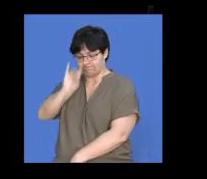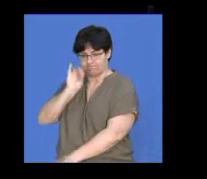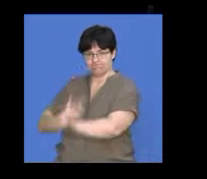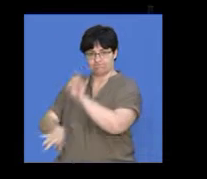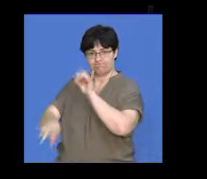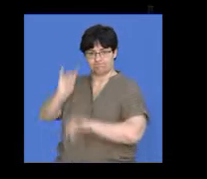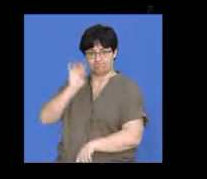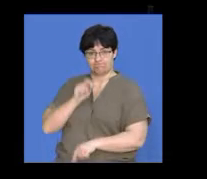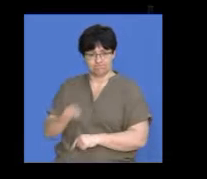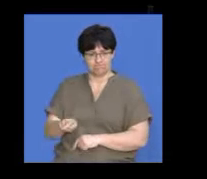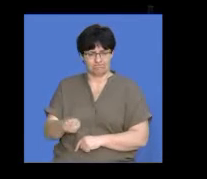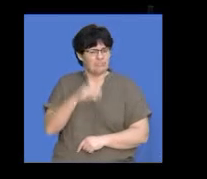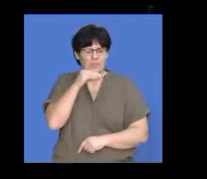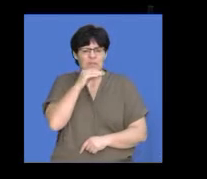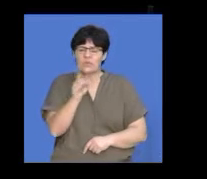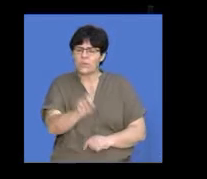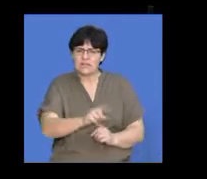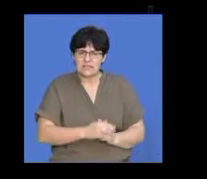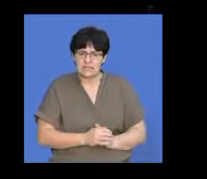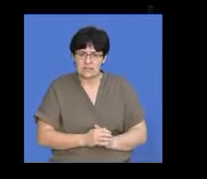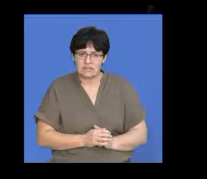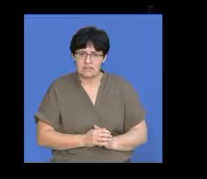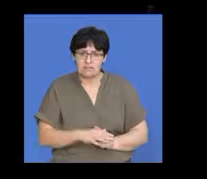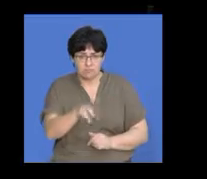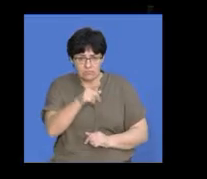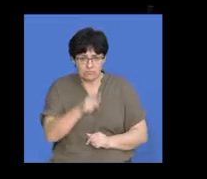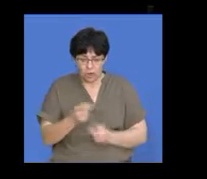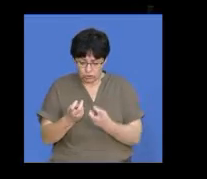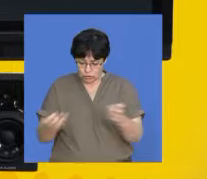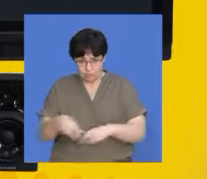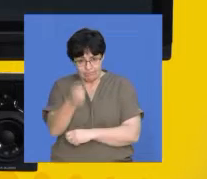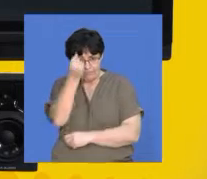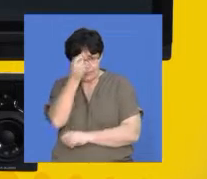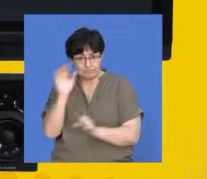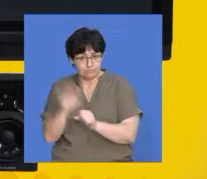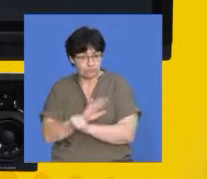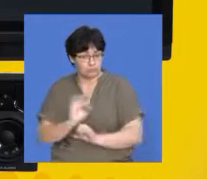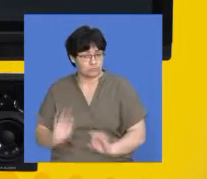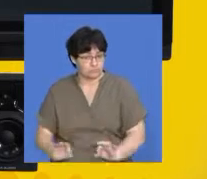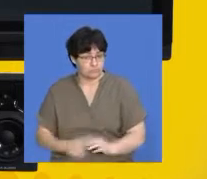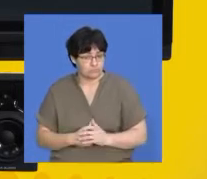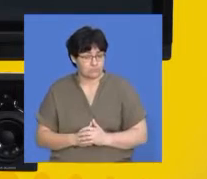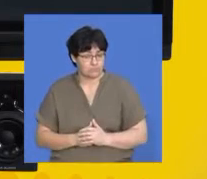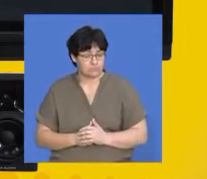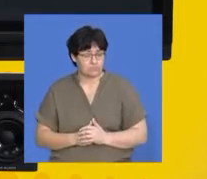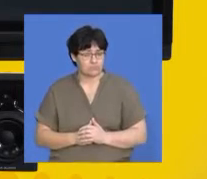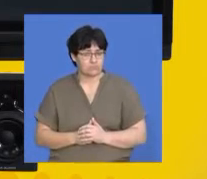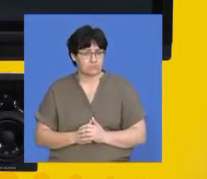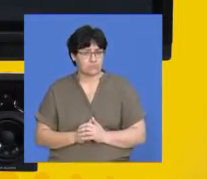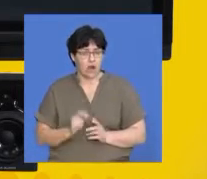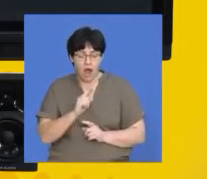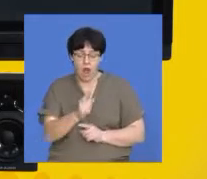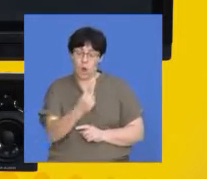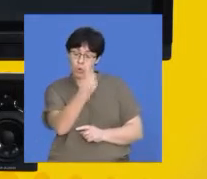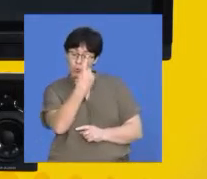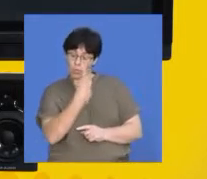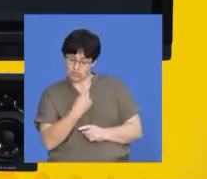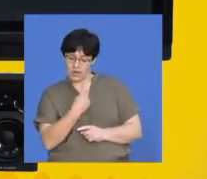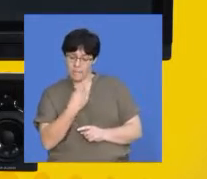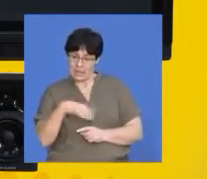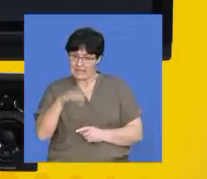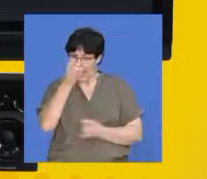Now what that means is, do you understand the source? So the question that requires you to